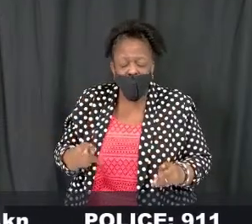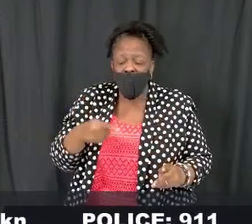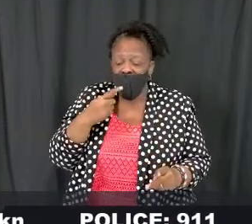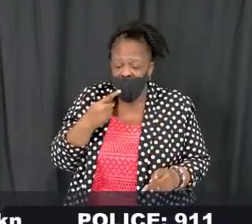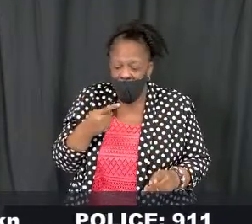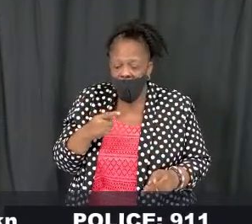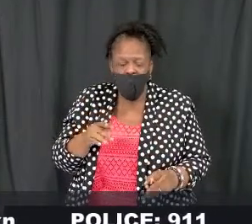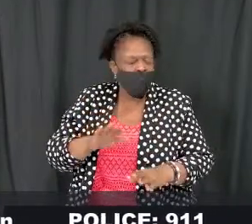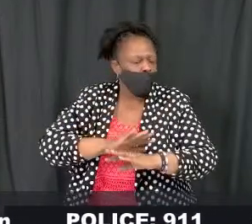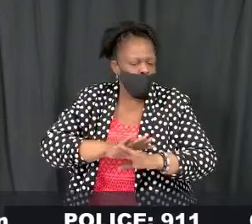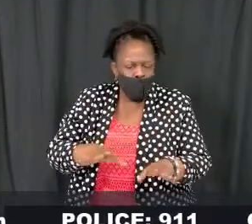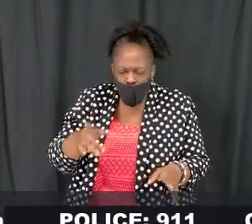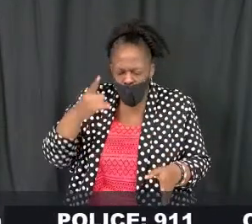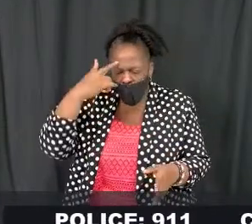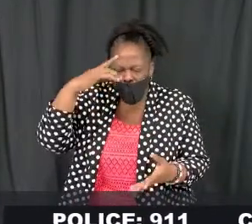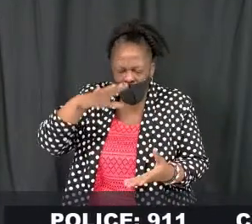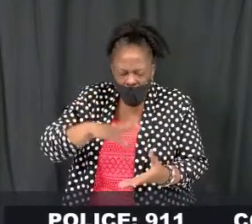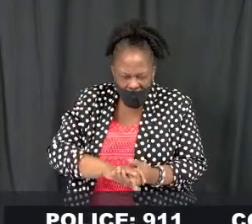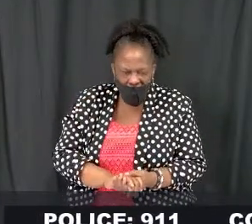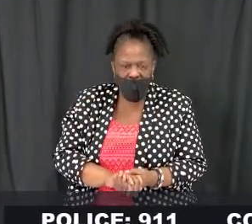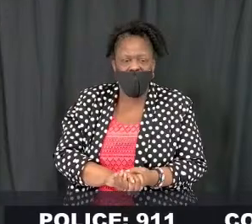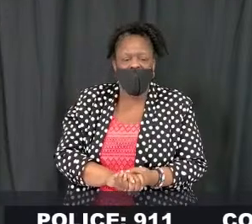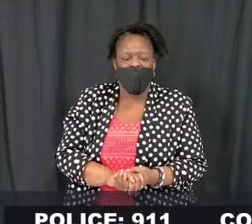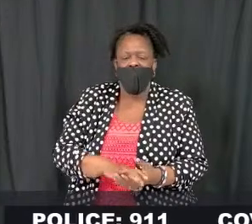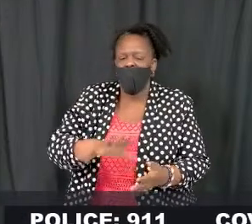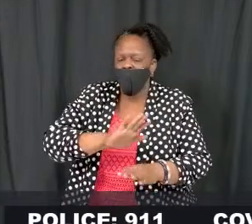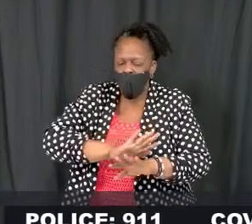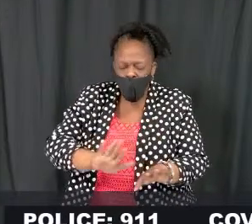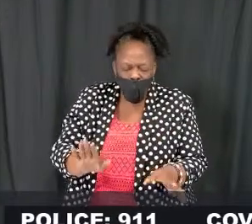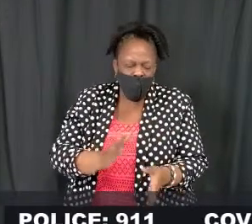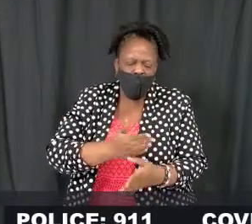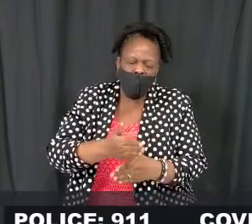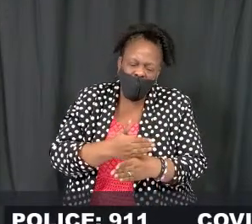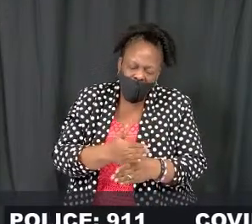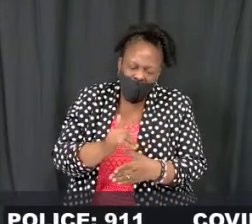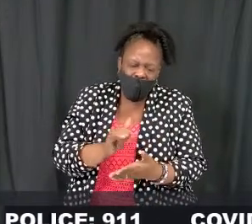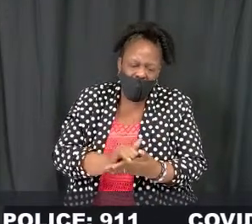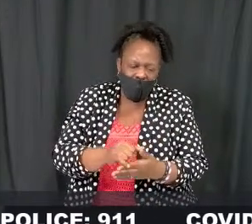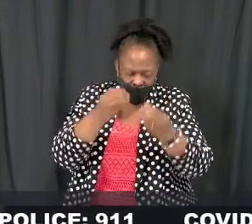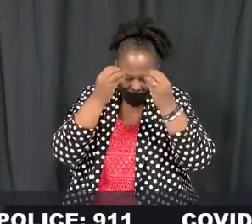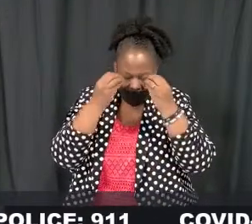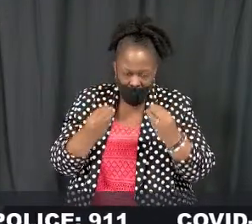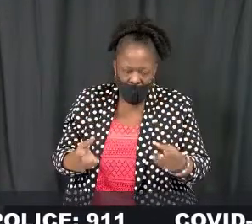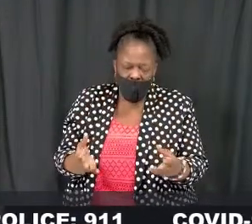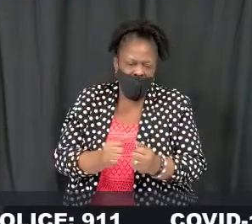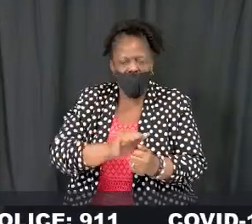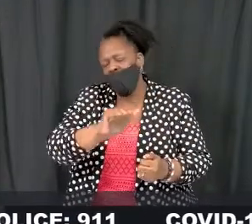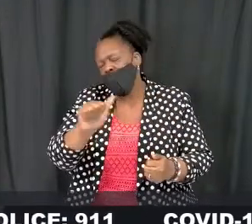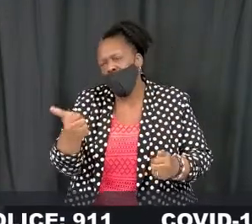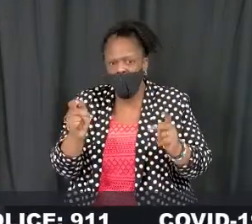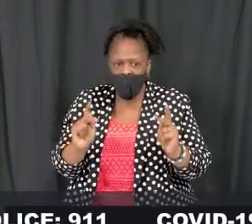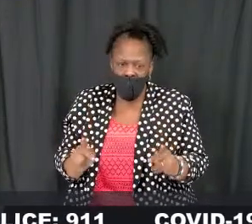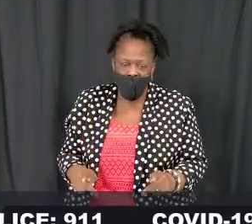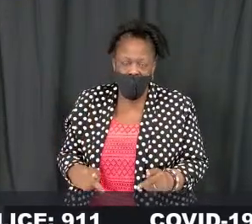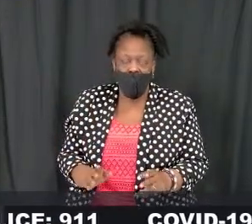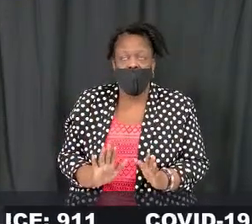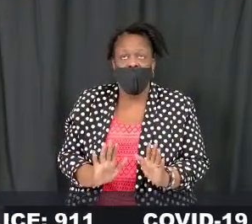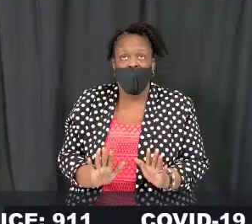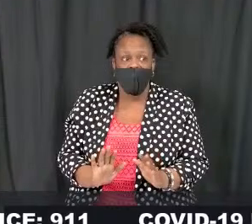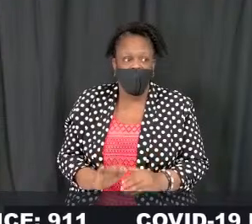do not contribute to the misinformation and the disinformation that is being